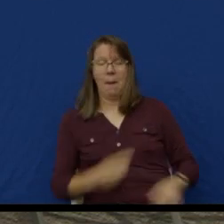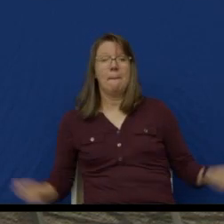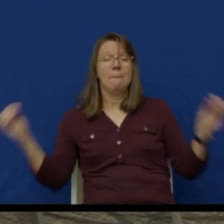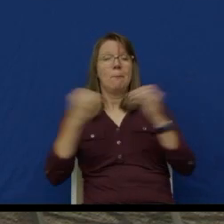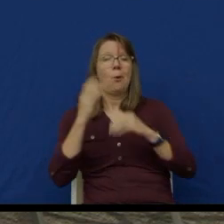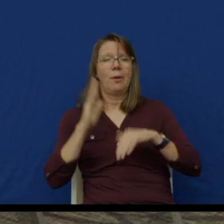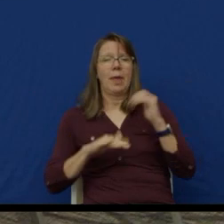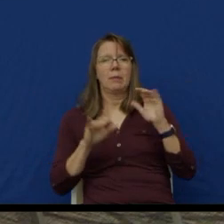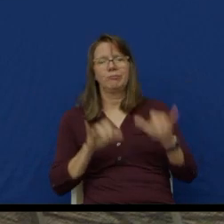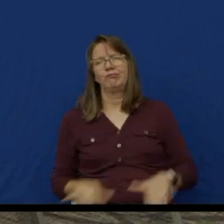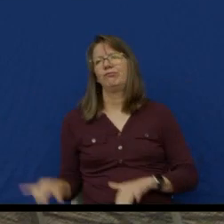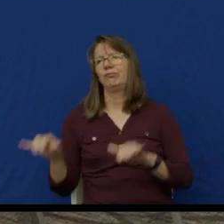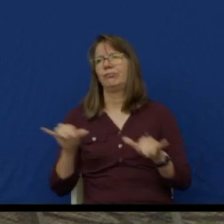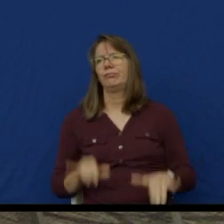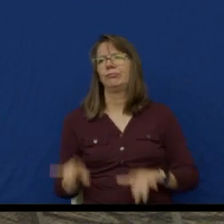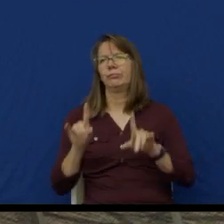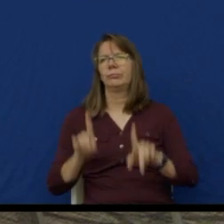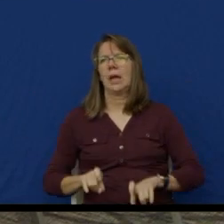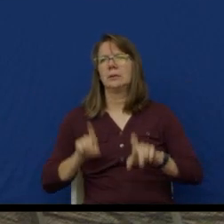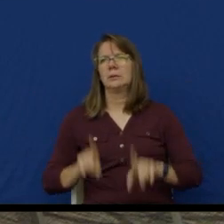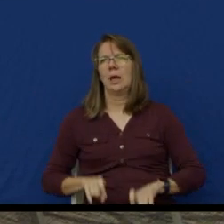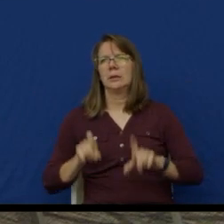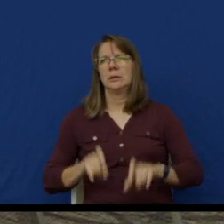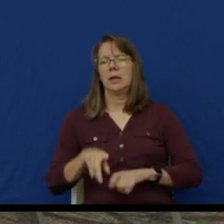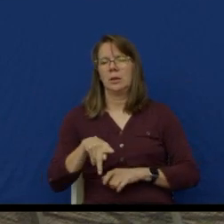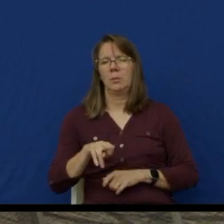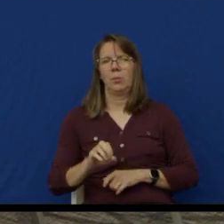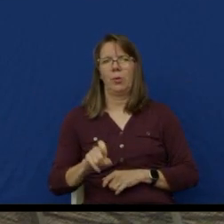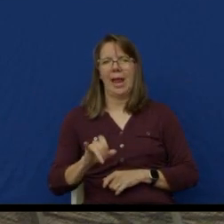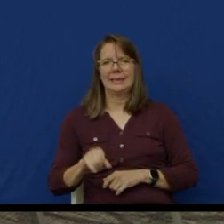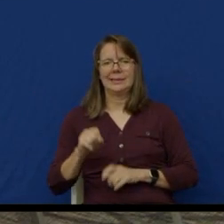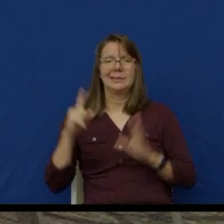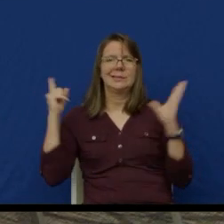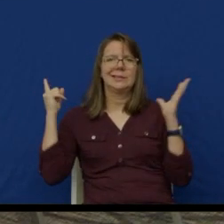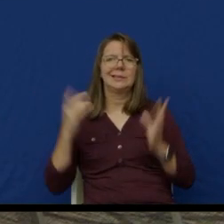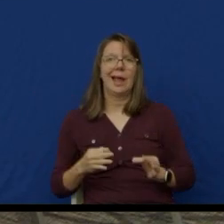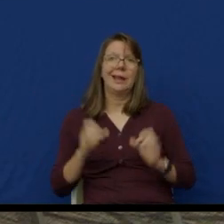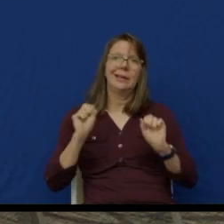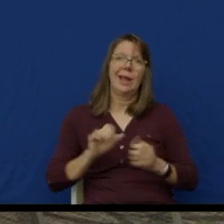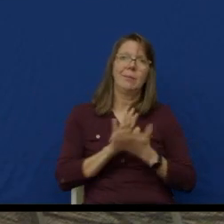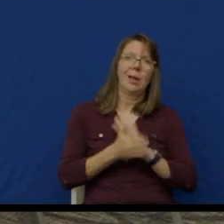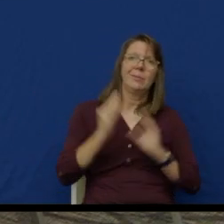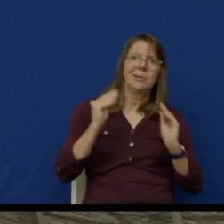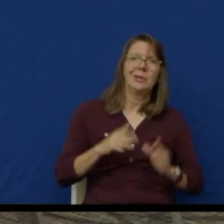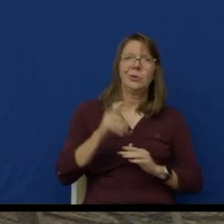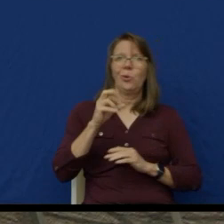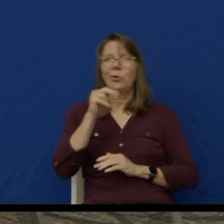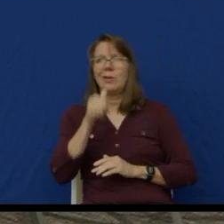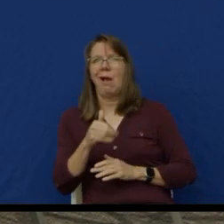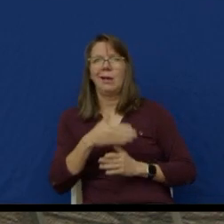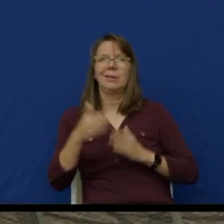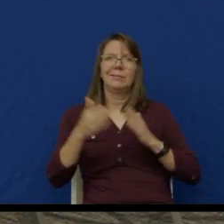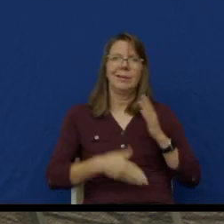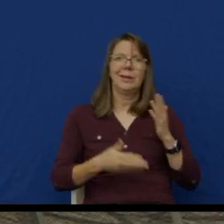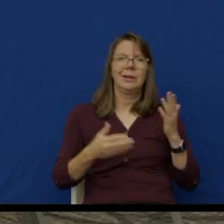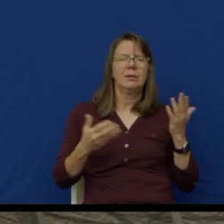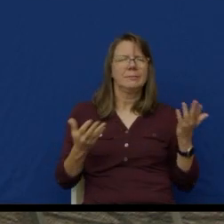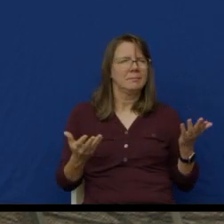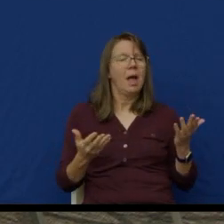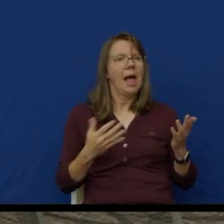normative nature of a praxis test to be the determiner of quality completion. So I think